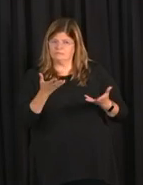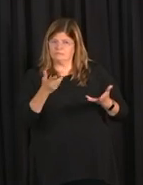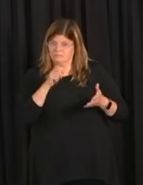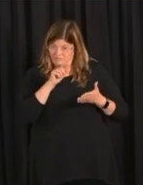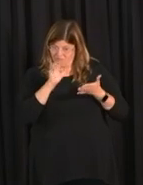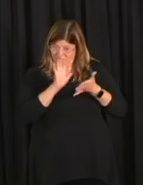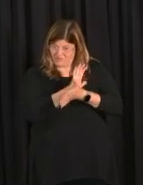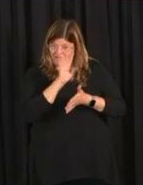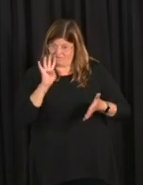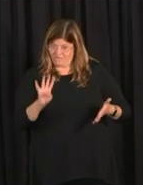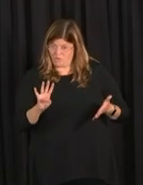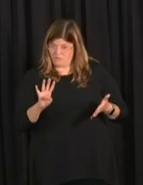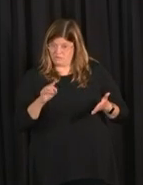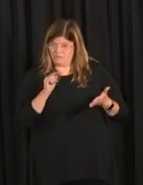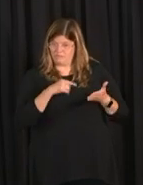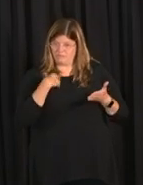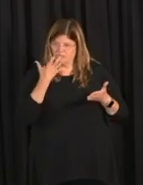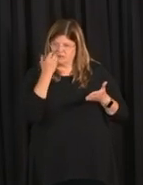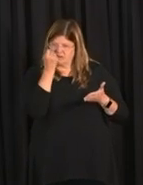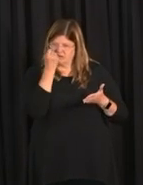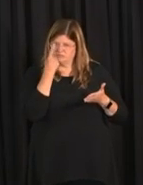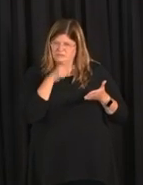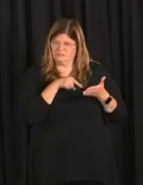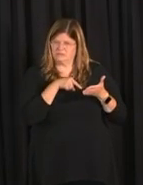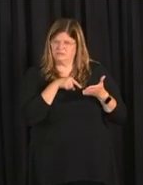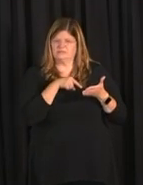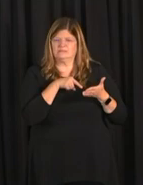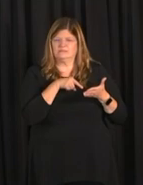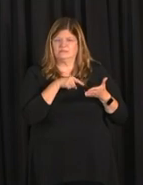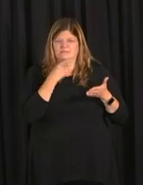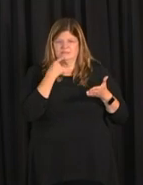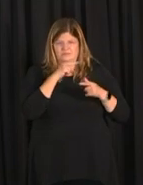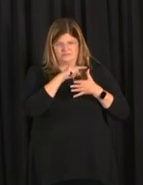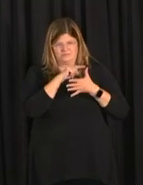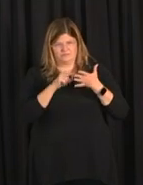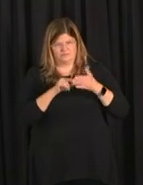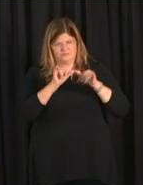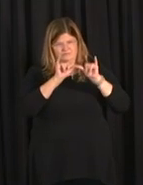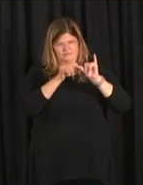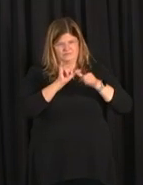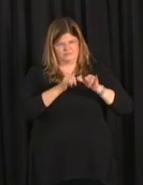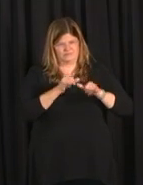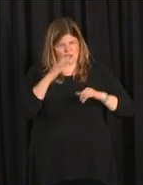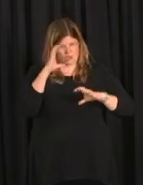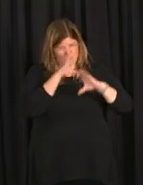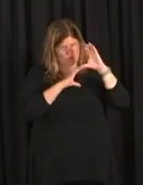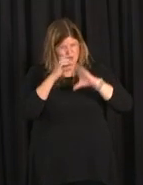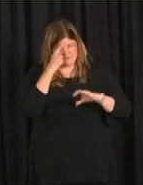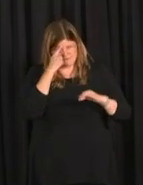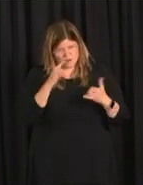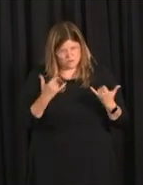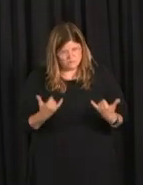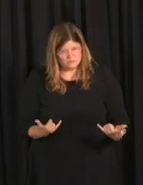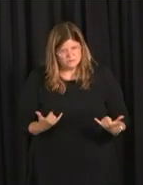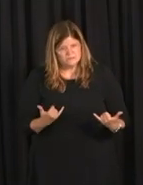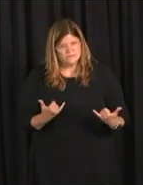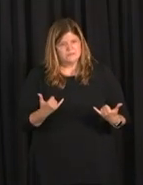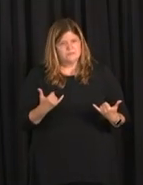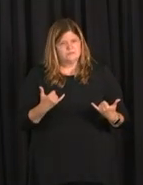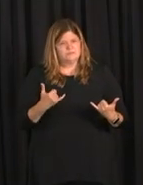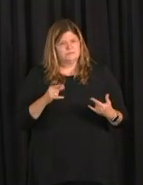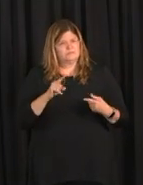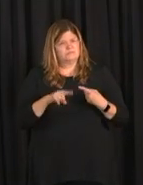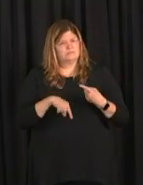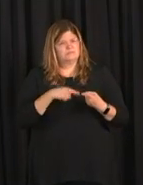4, I just want to understand, are these the metrics that we're looking for now for